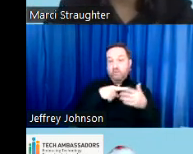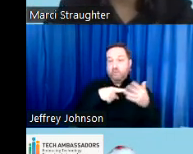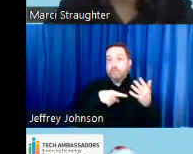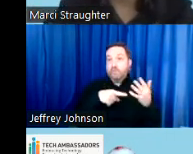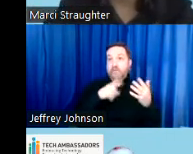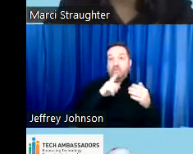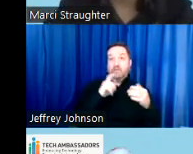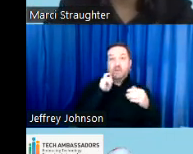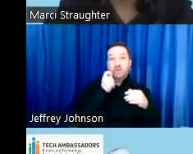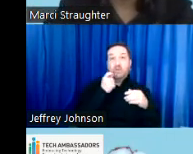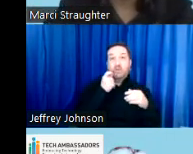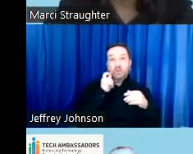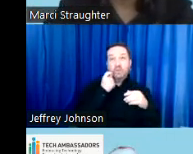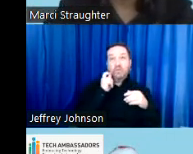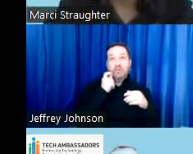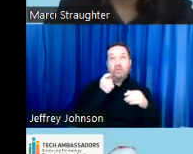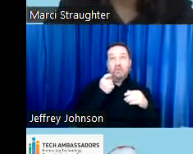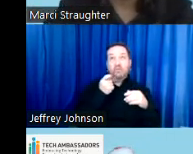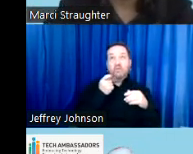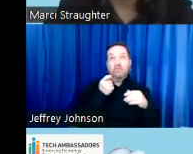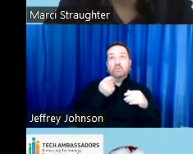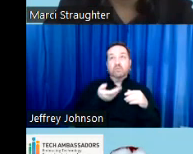really cool product. And